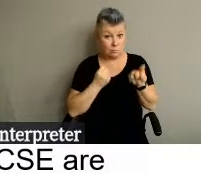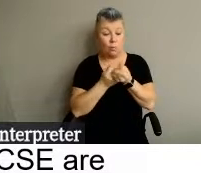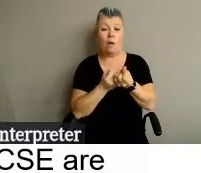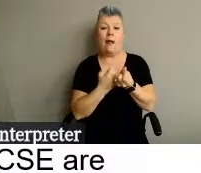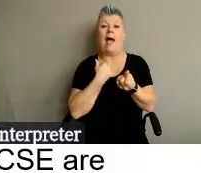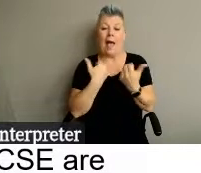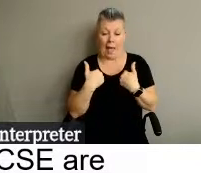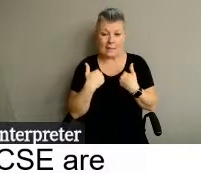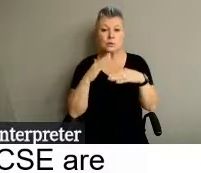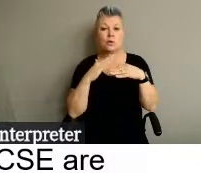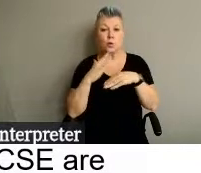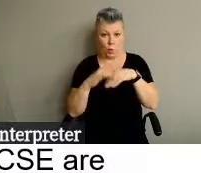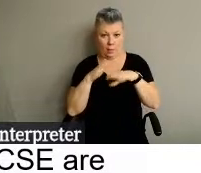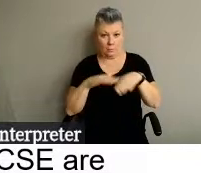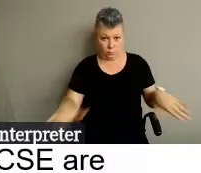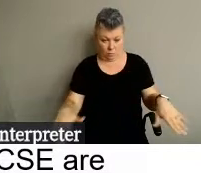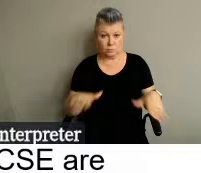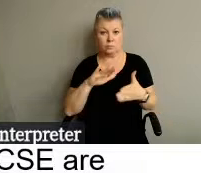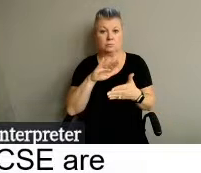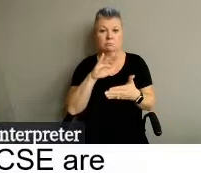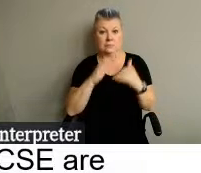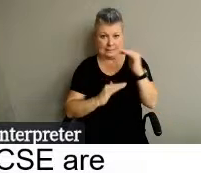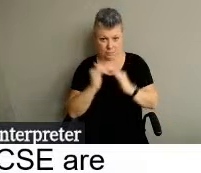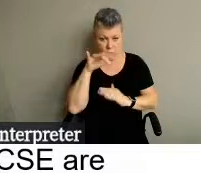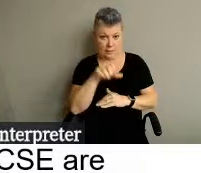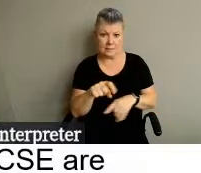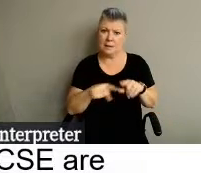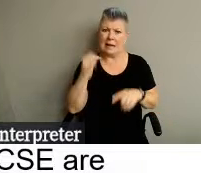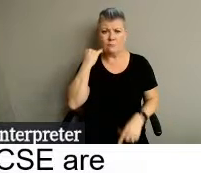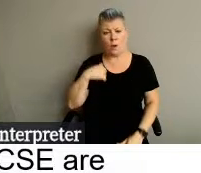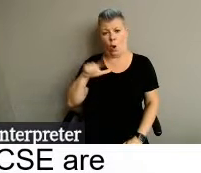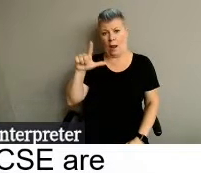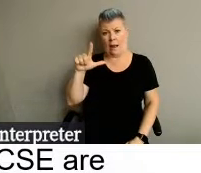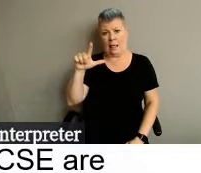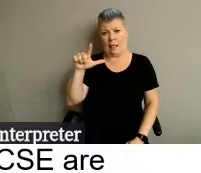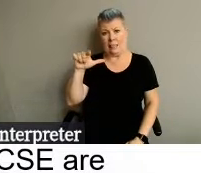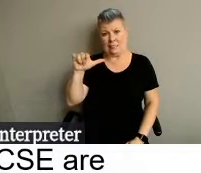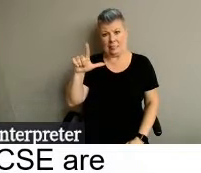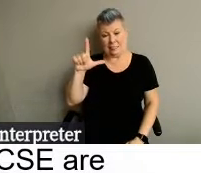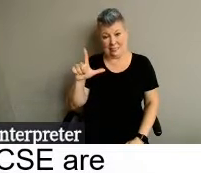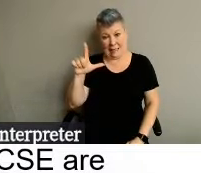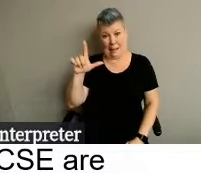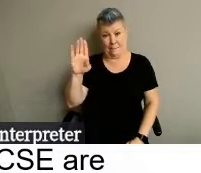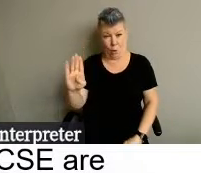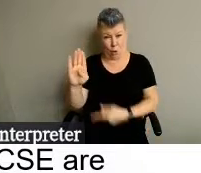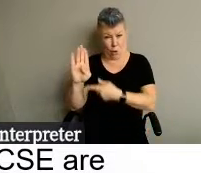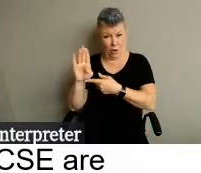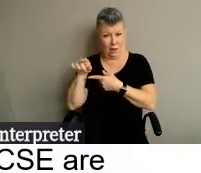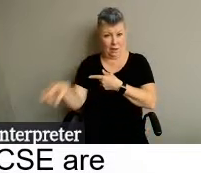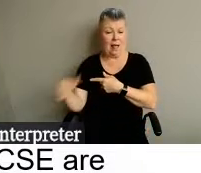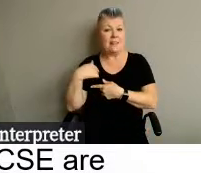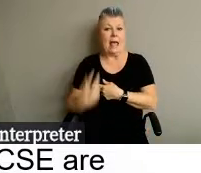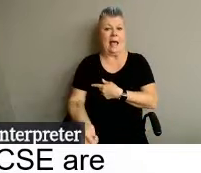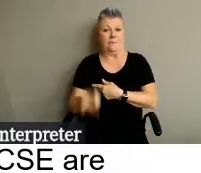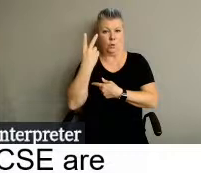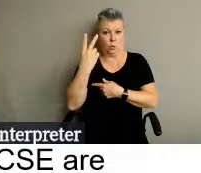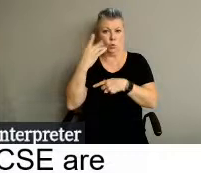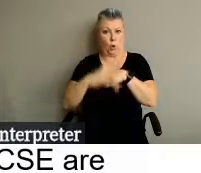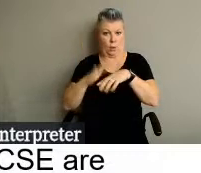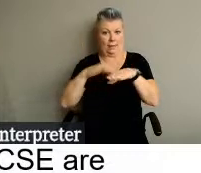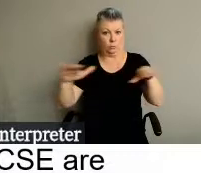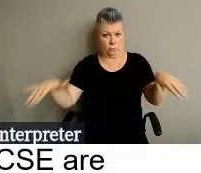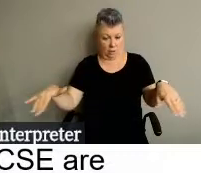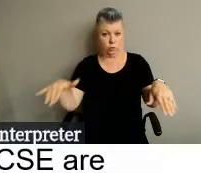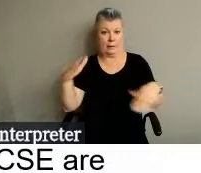childhood center. However, when we are in Lindbergh, they have grown to the point where they have 2 buildings. They have early childhood